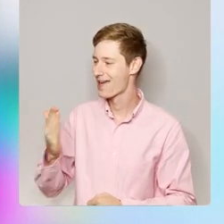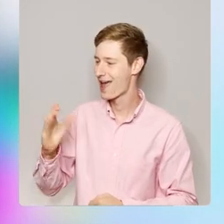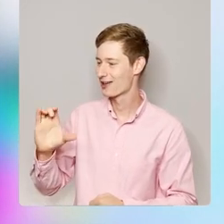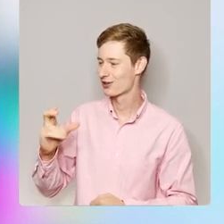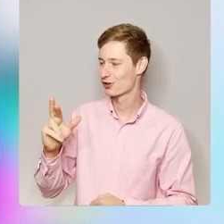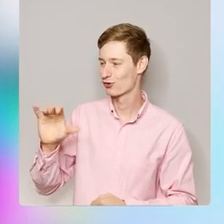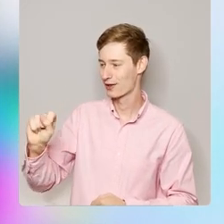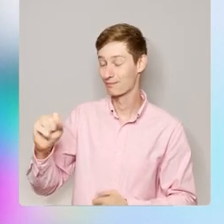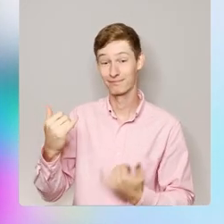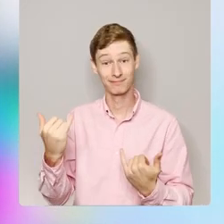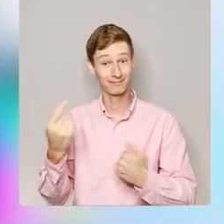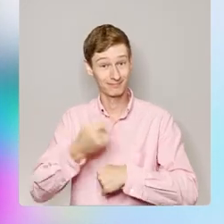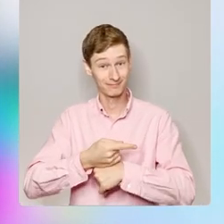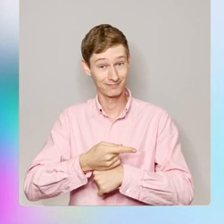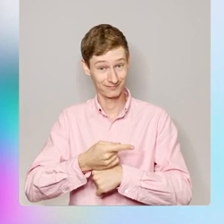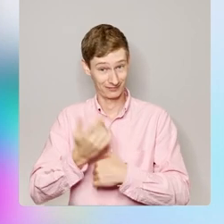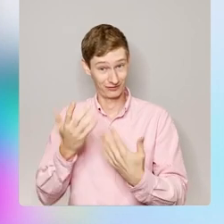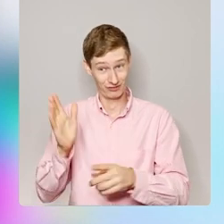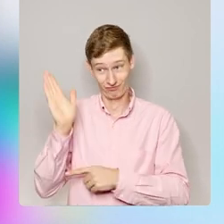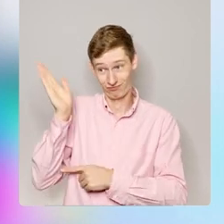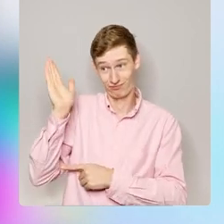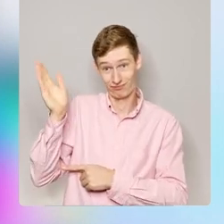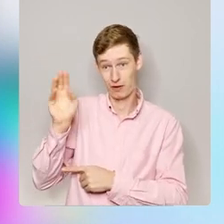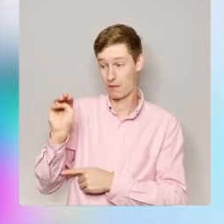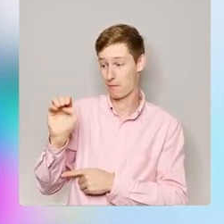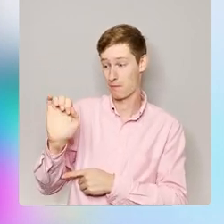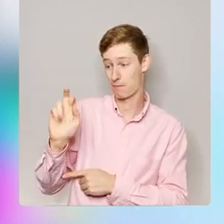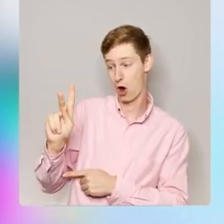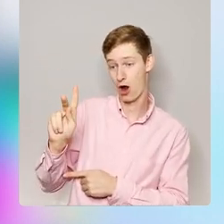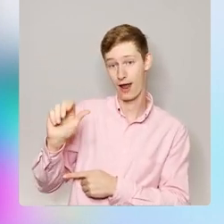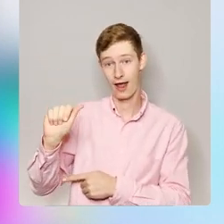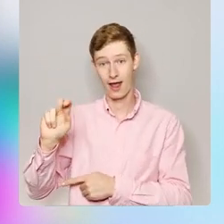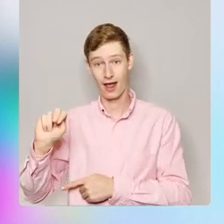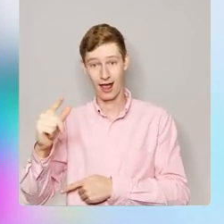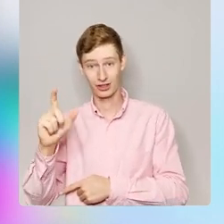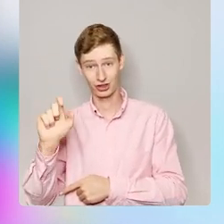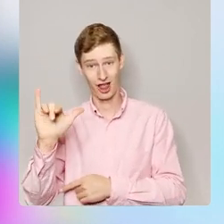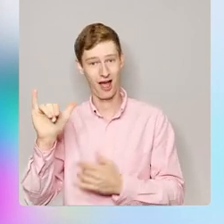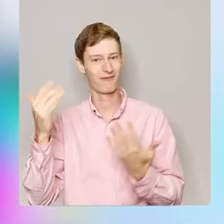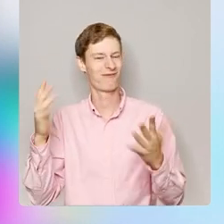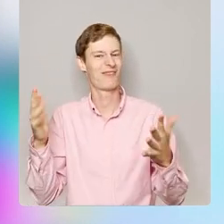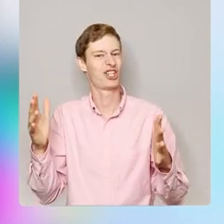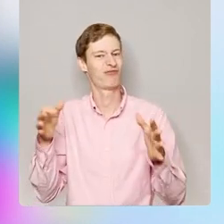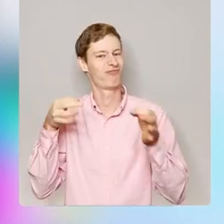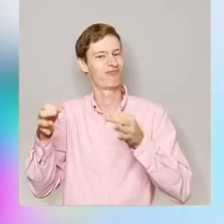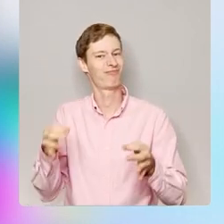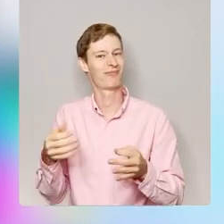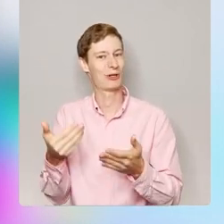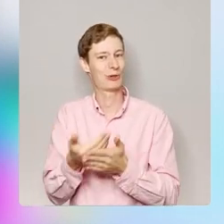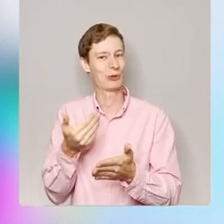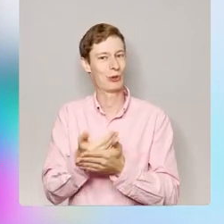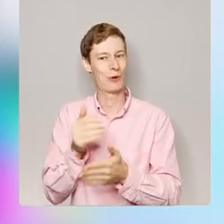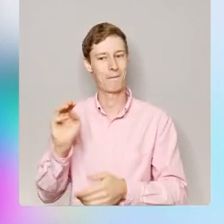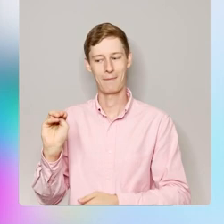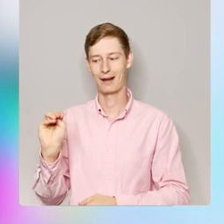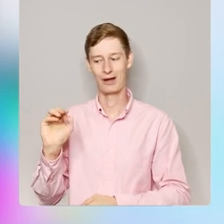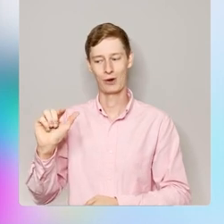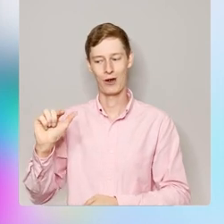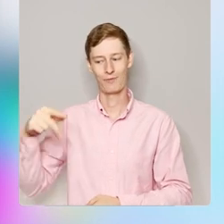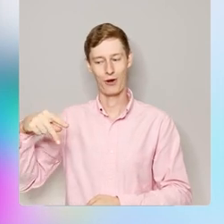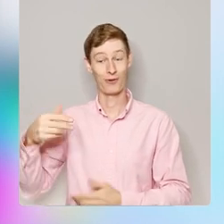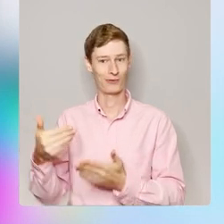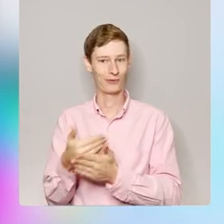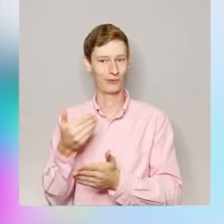Thanks, Chris. In today's keynote, you heard Mark and Angela talk about our latest VR device,